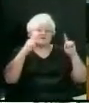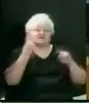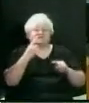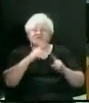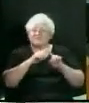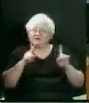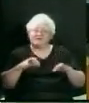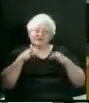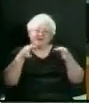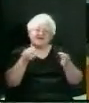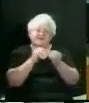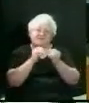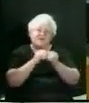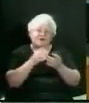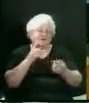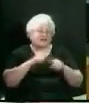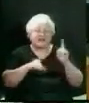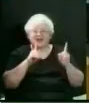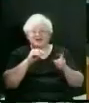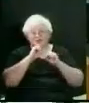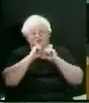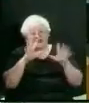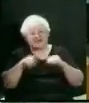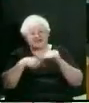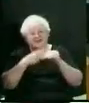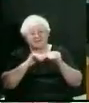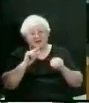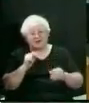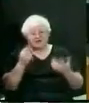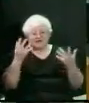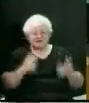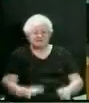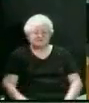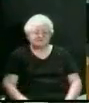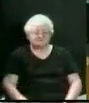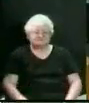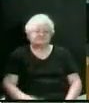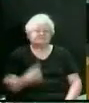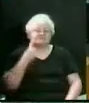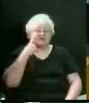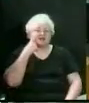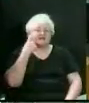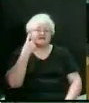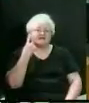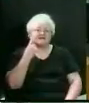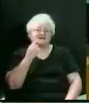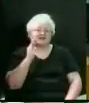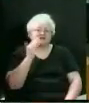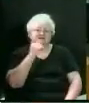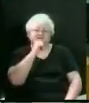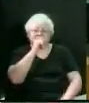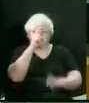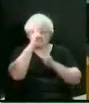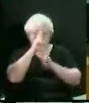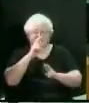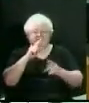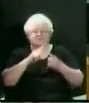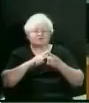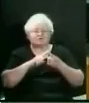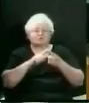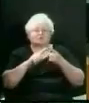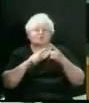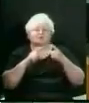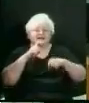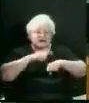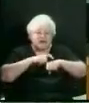a little bit longer when we can't do anything about it, I think it's almost disrespectful to the time for the people on both sides